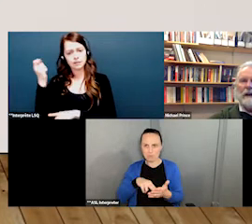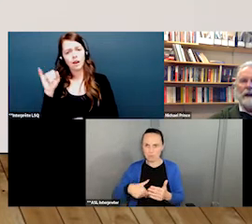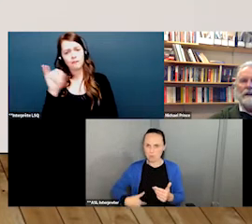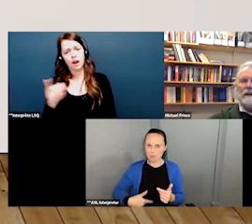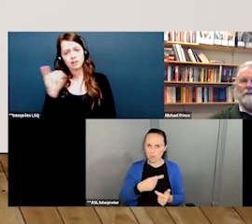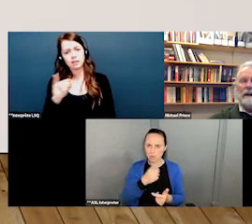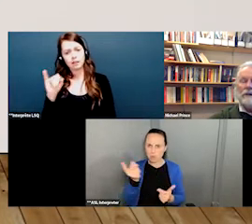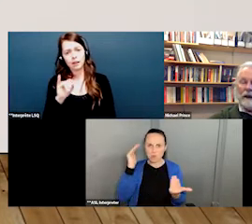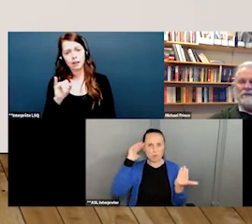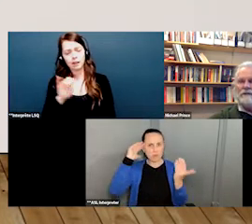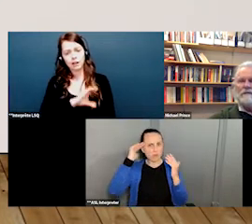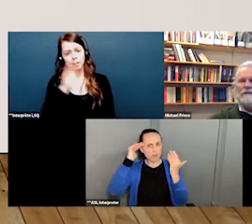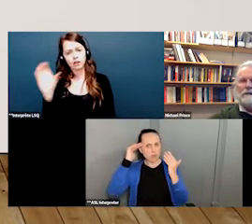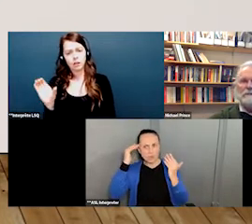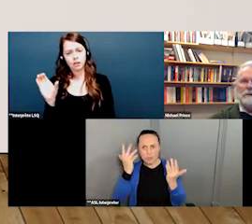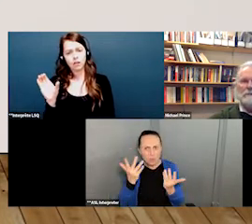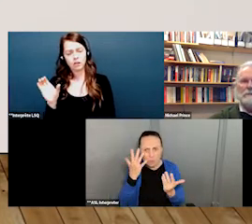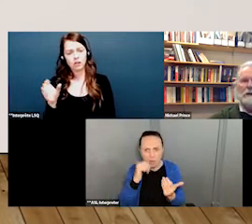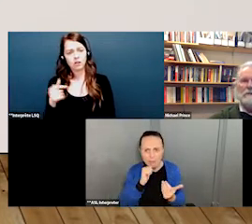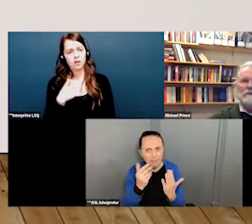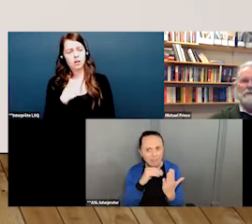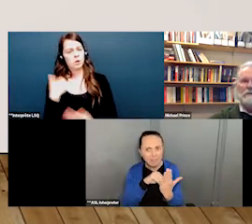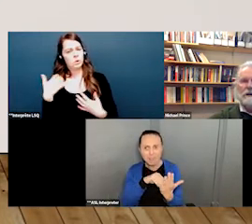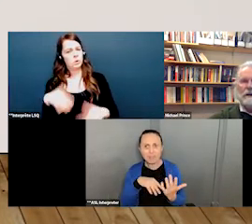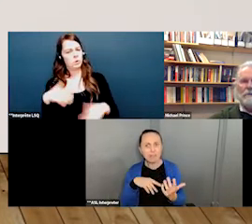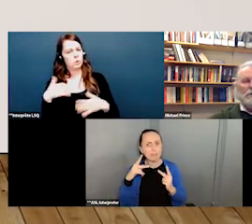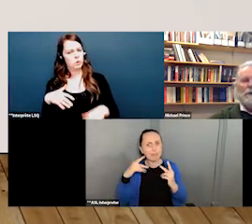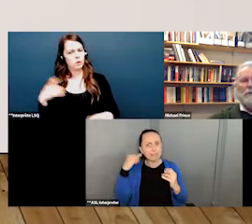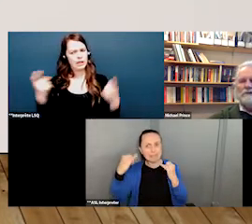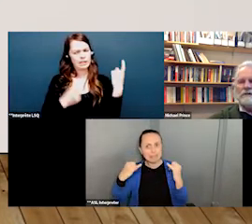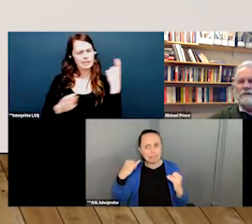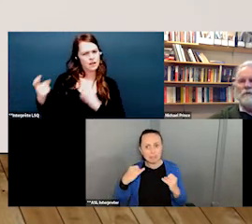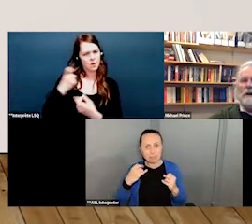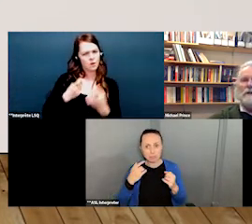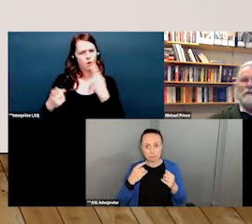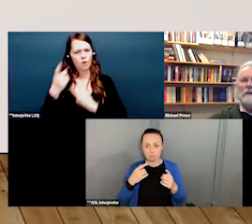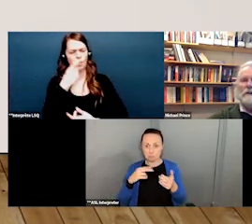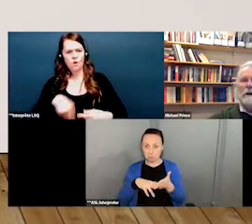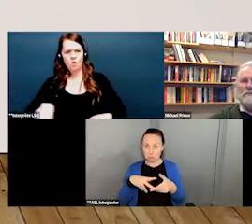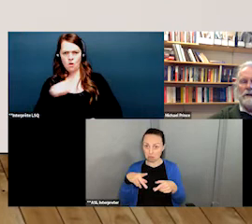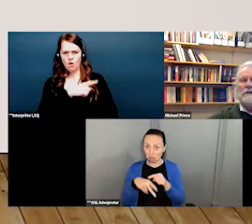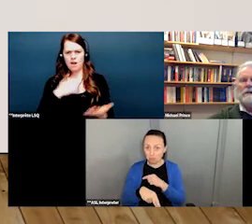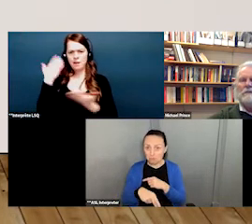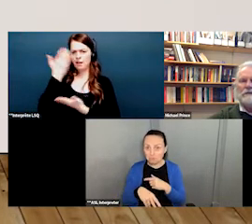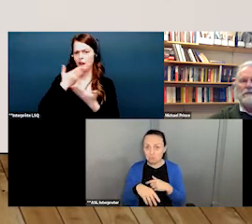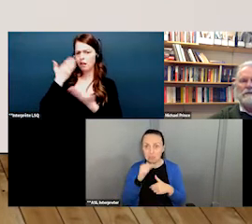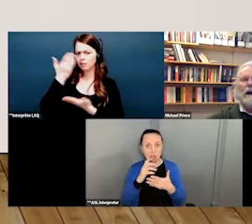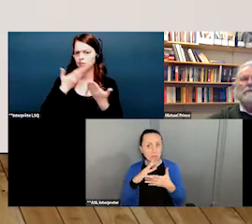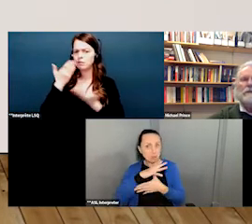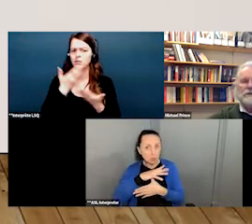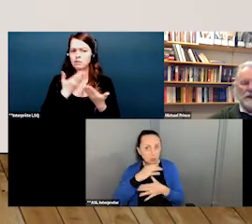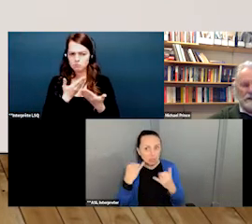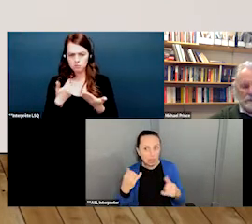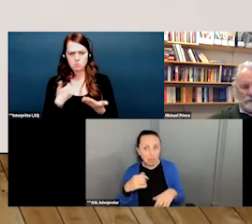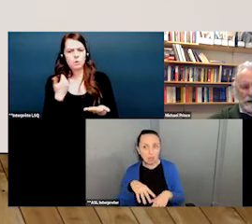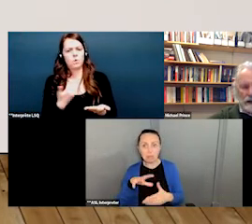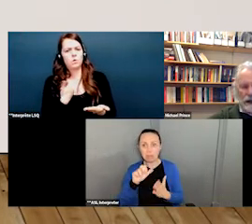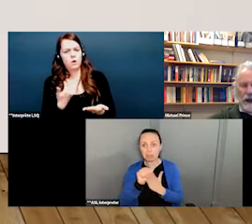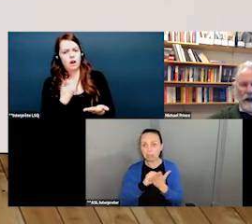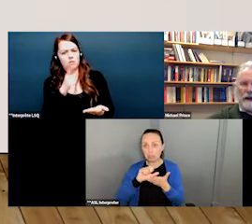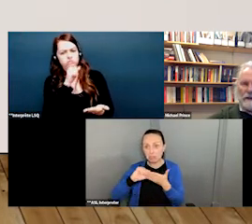of anxieties and questions in people's minds as to, well, was this no longer a priority? Was this off the